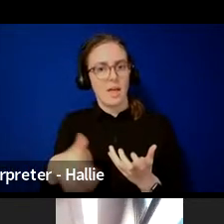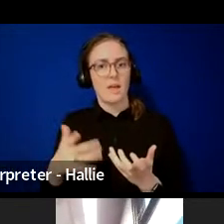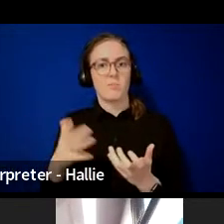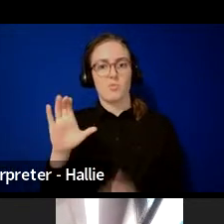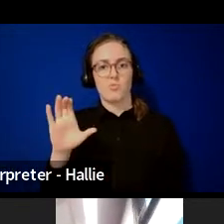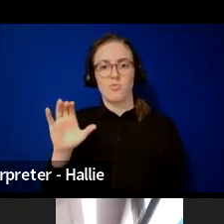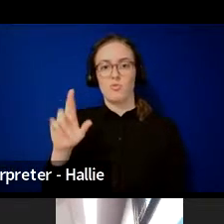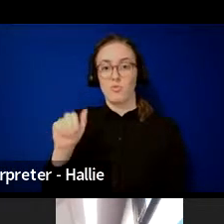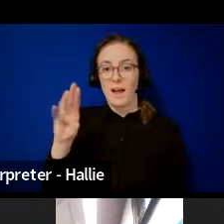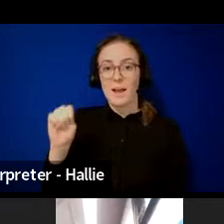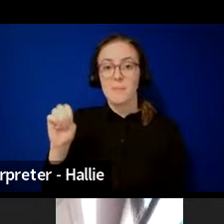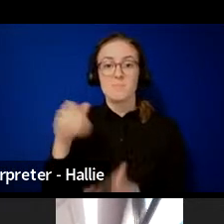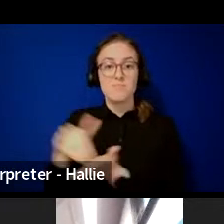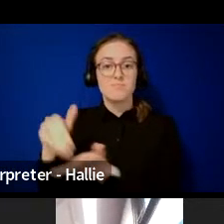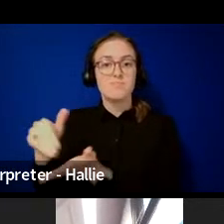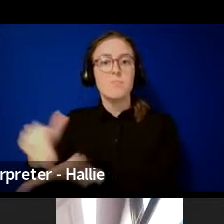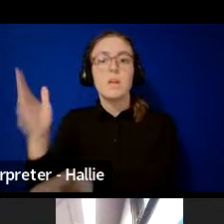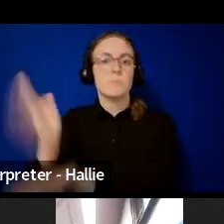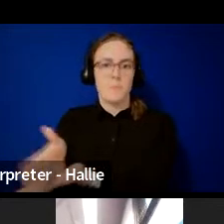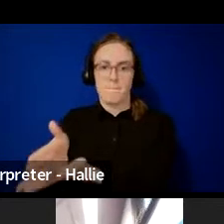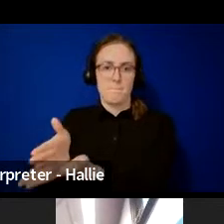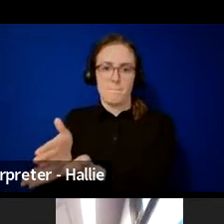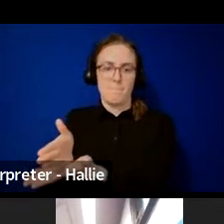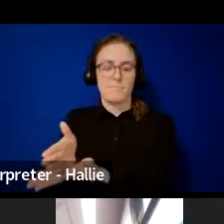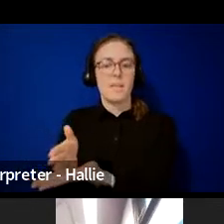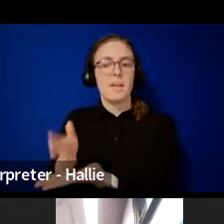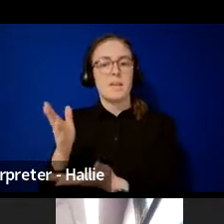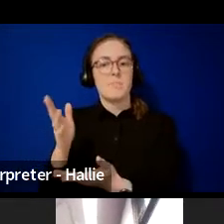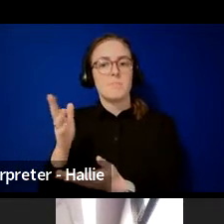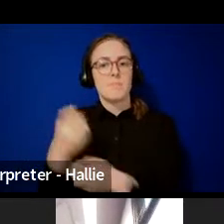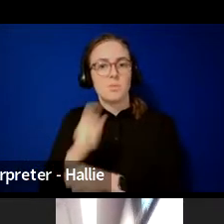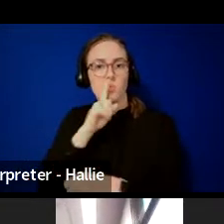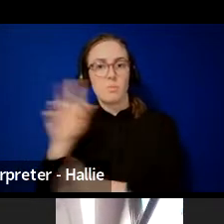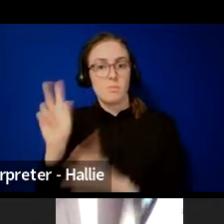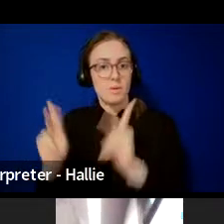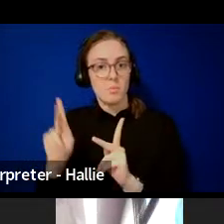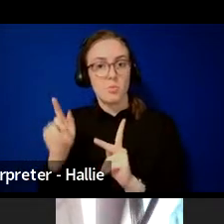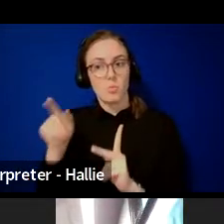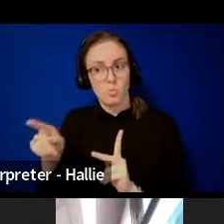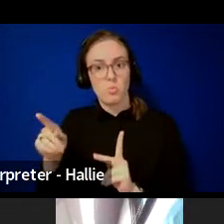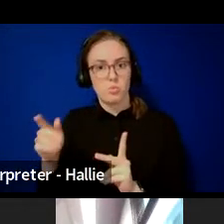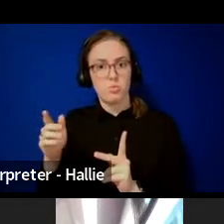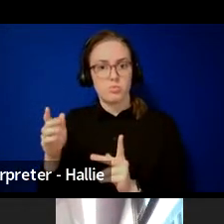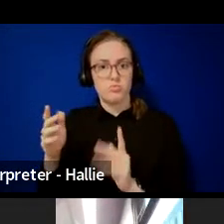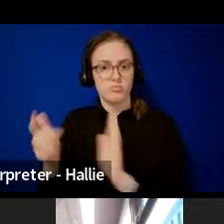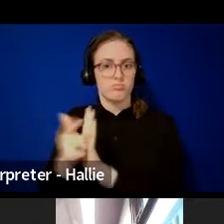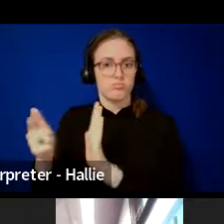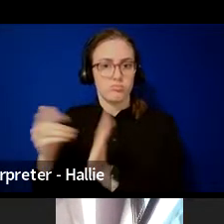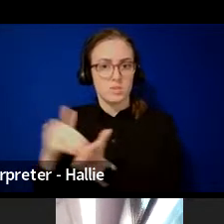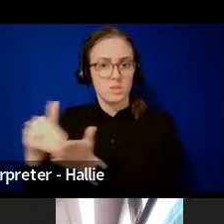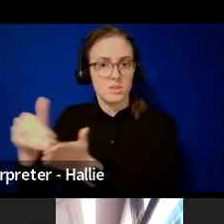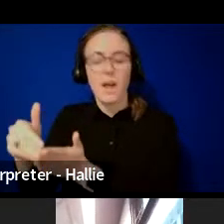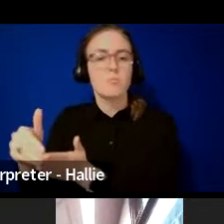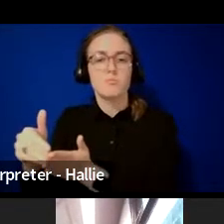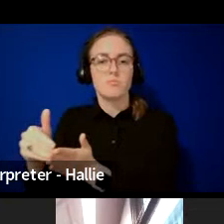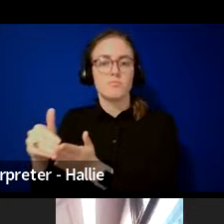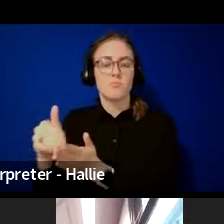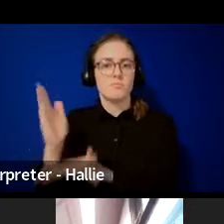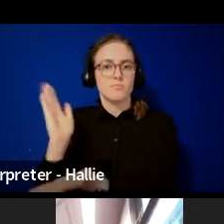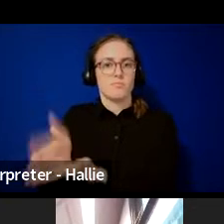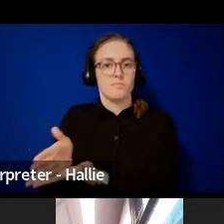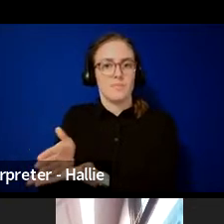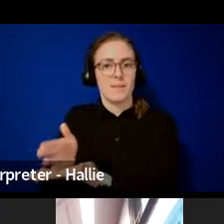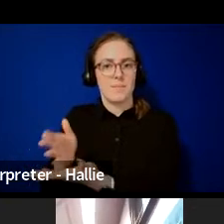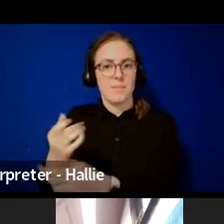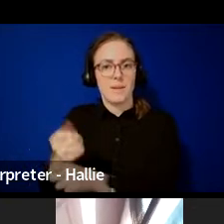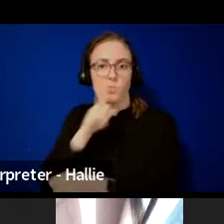offenders that continue to commit crimes and reoffend accountable. So we will look forward